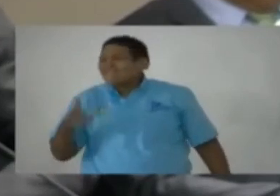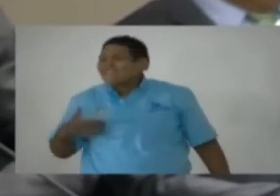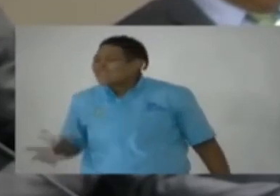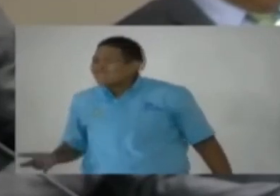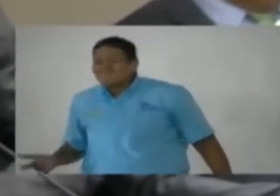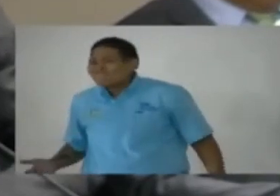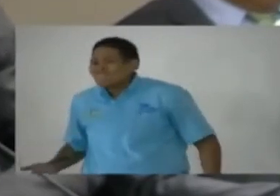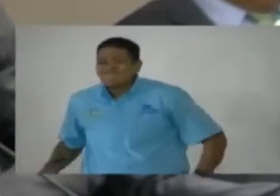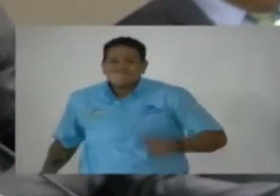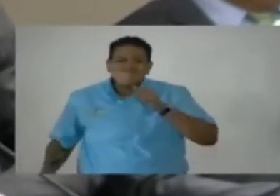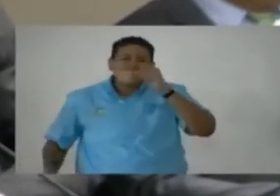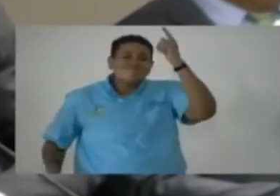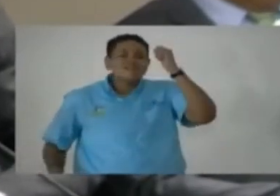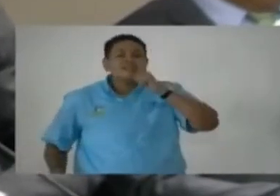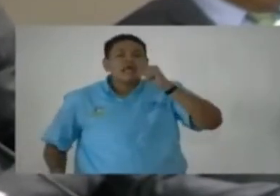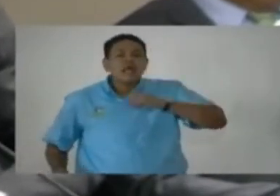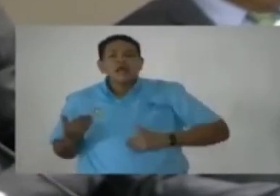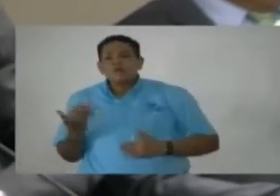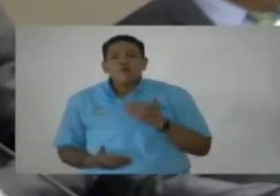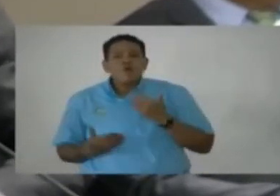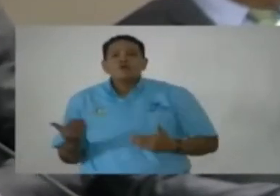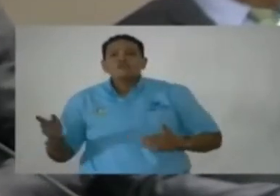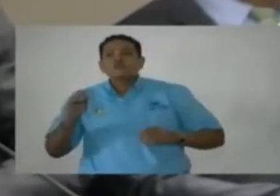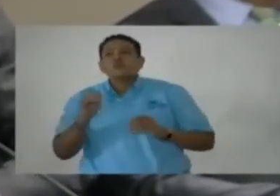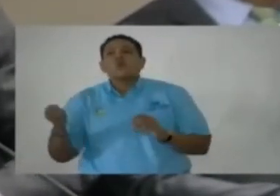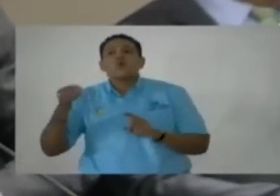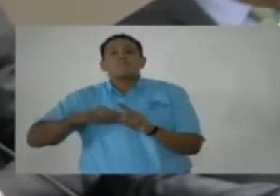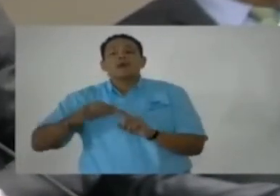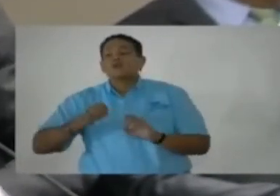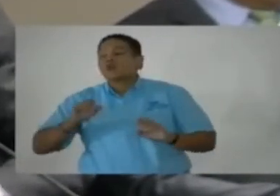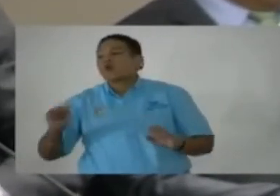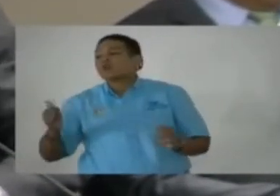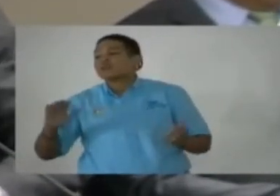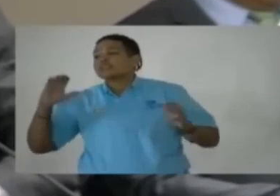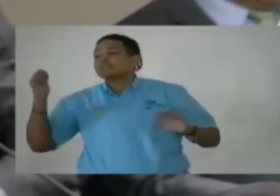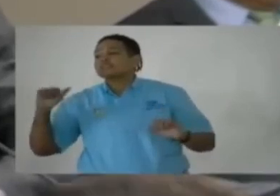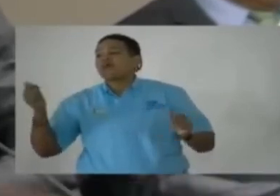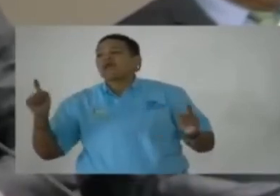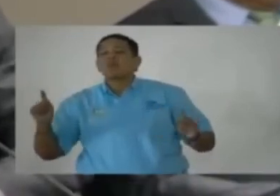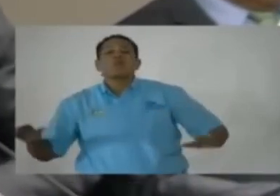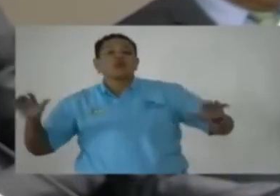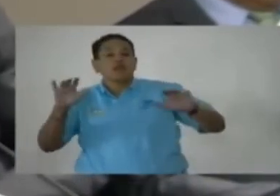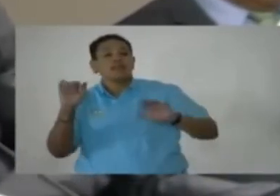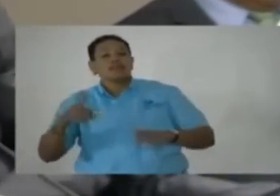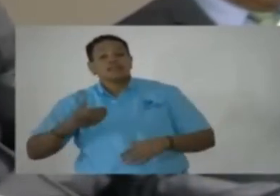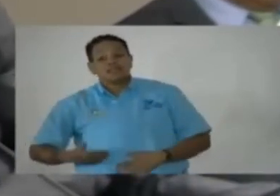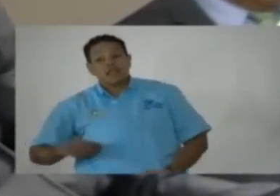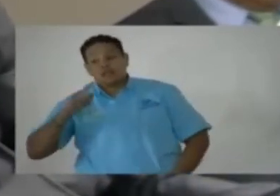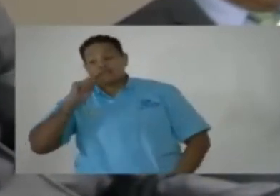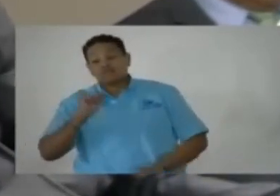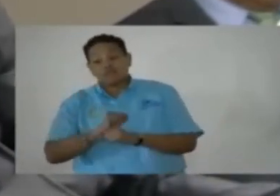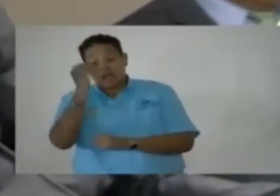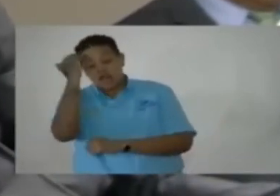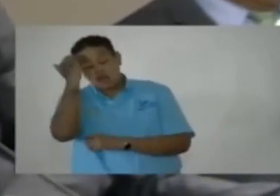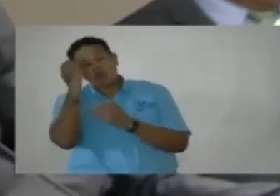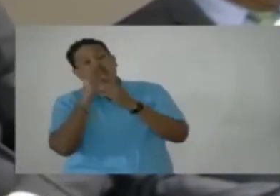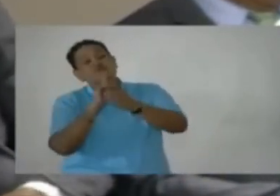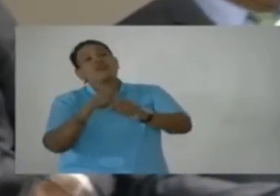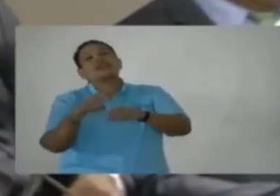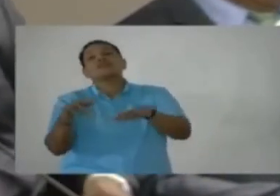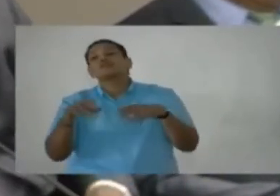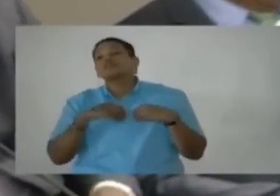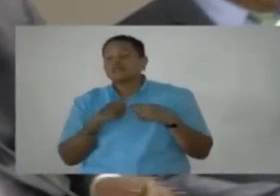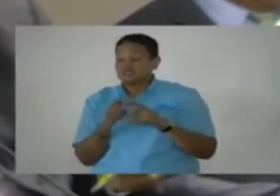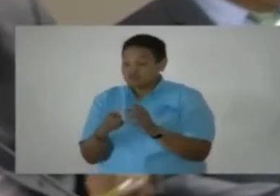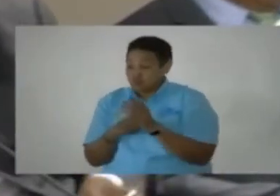in the street, there is no partisan or other dispute anywhere that I am aware of about taking